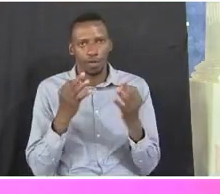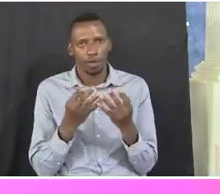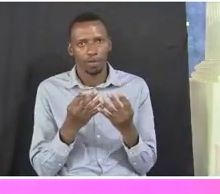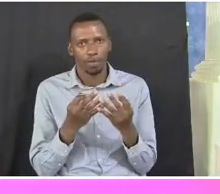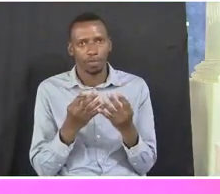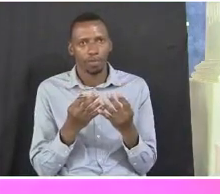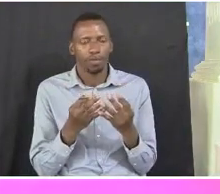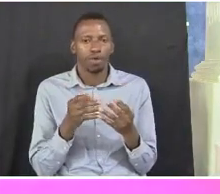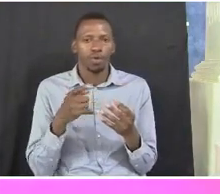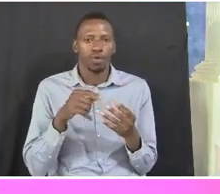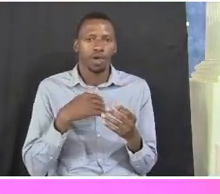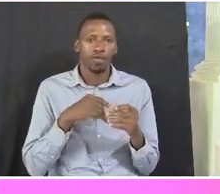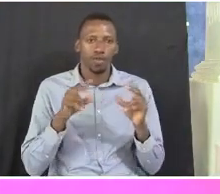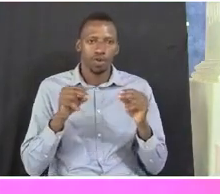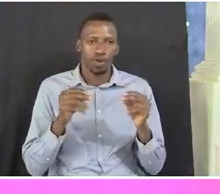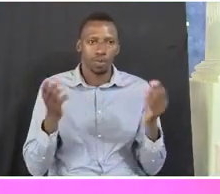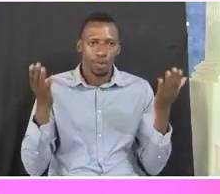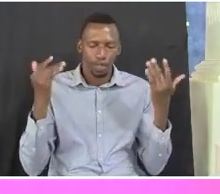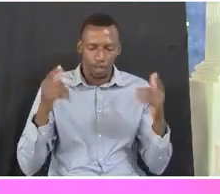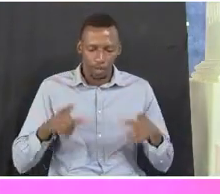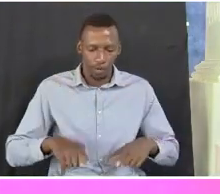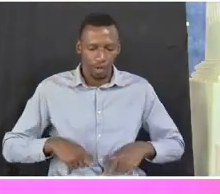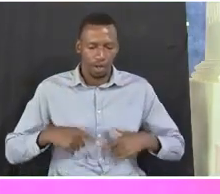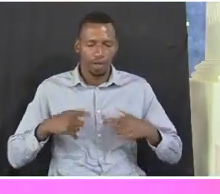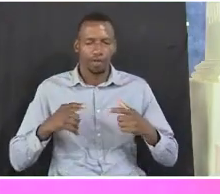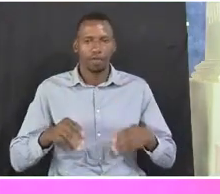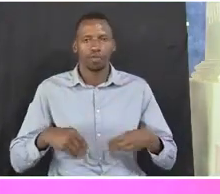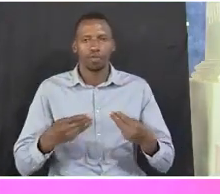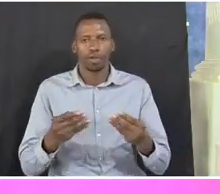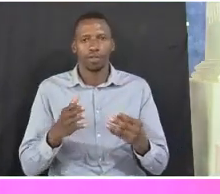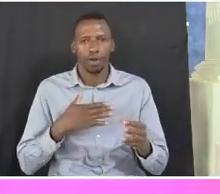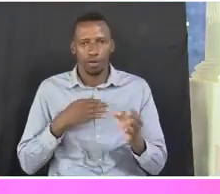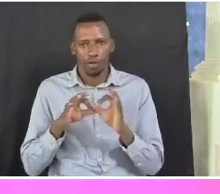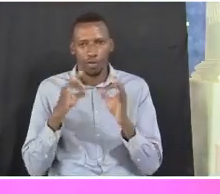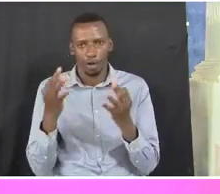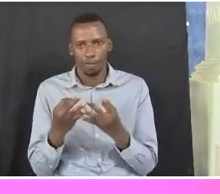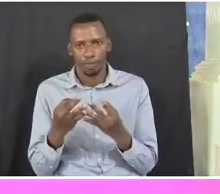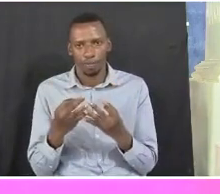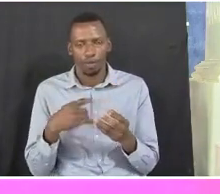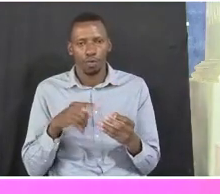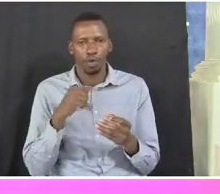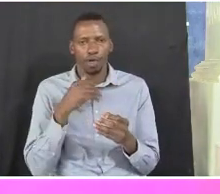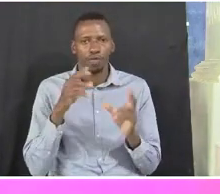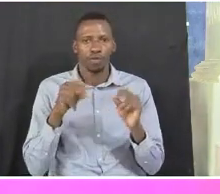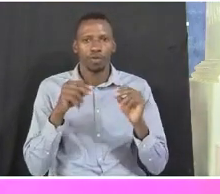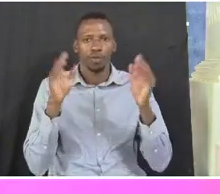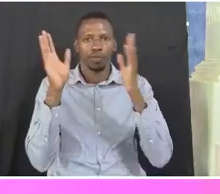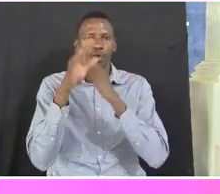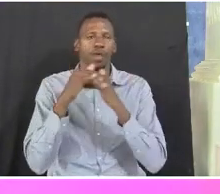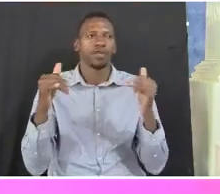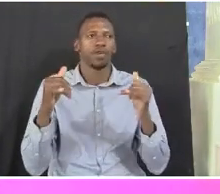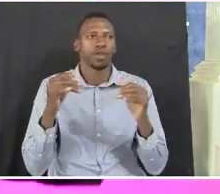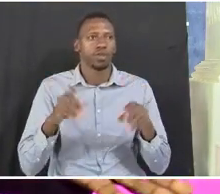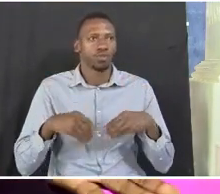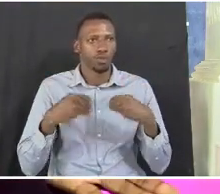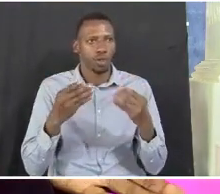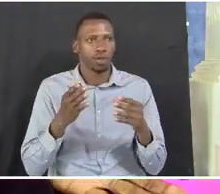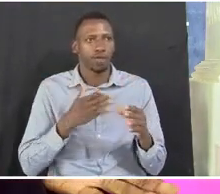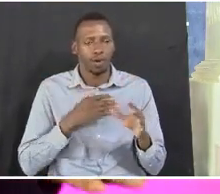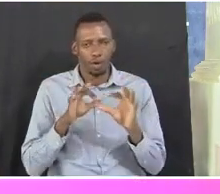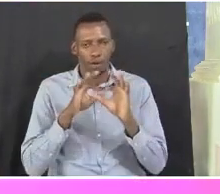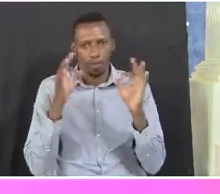We have no eternal life to give to our families. We have no heaven to give to our